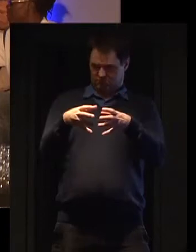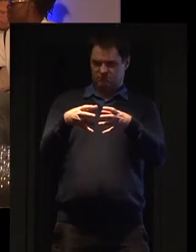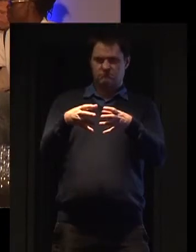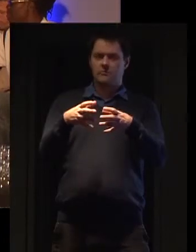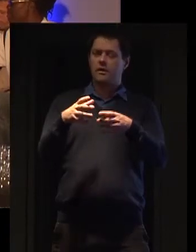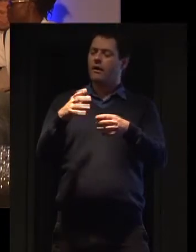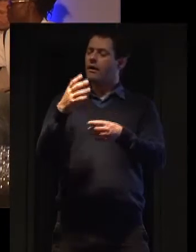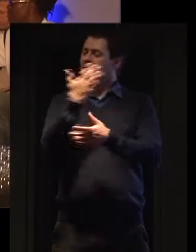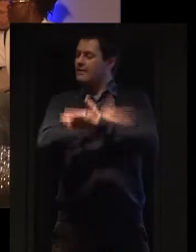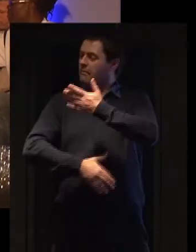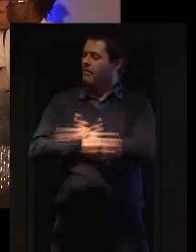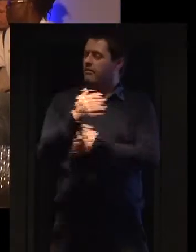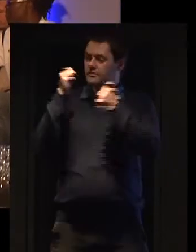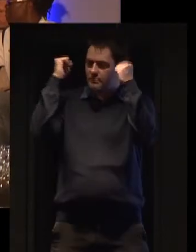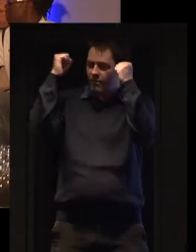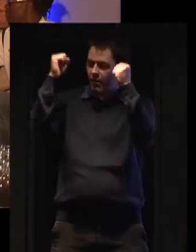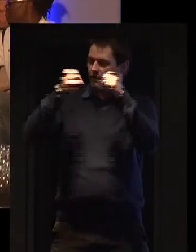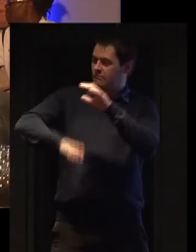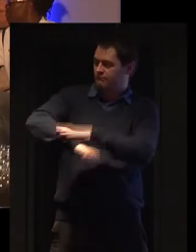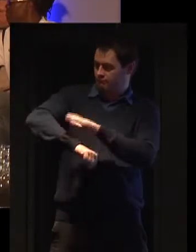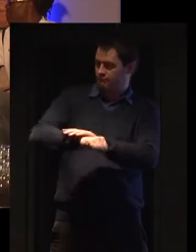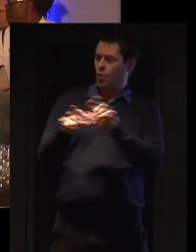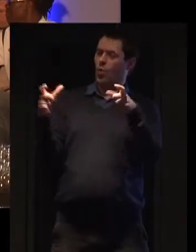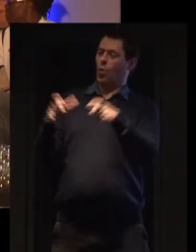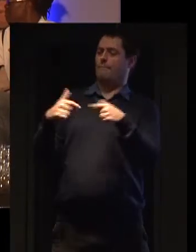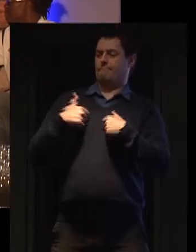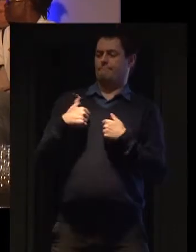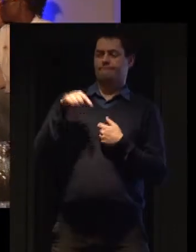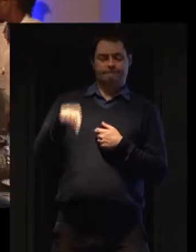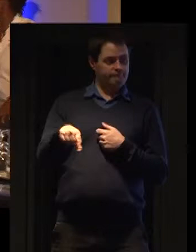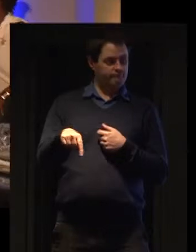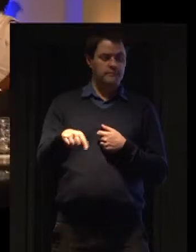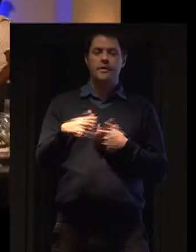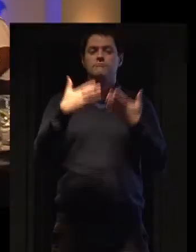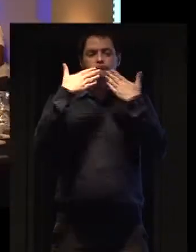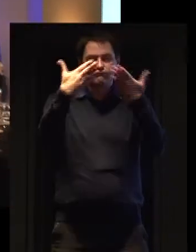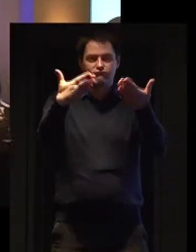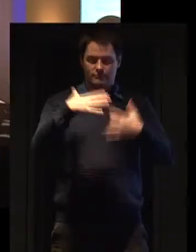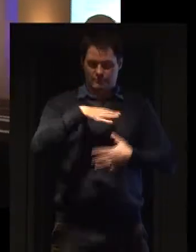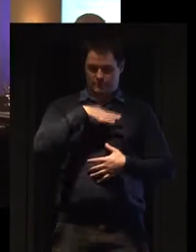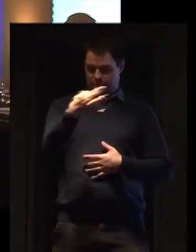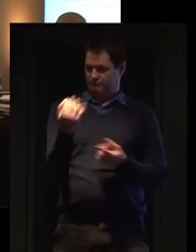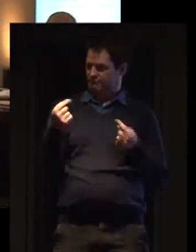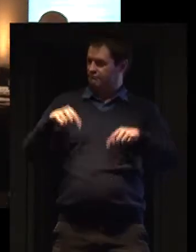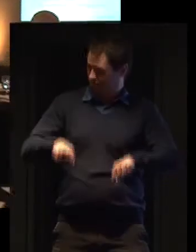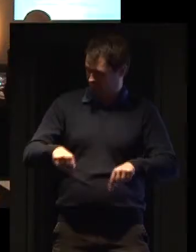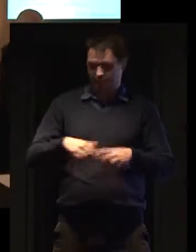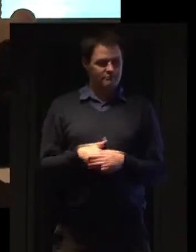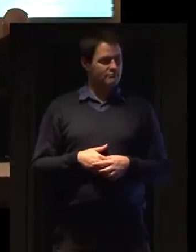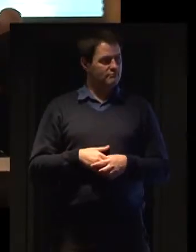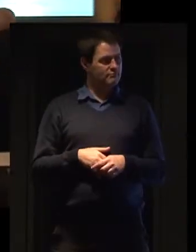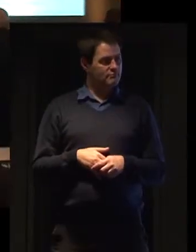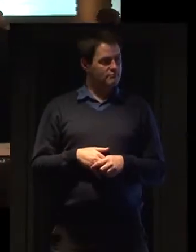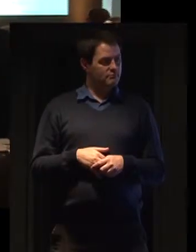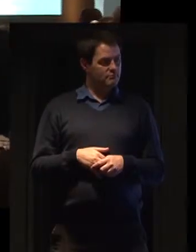Club. Thank you for inviting your organization at this conference. Thank you, Joyce. That's a